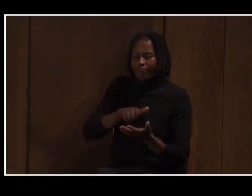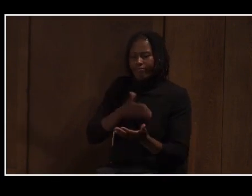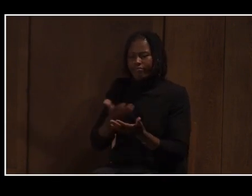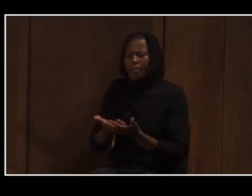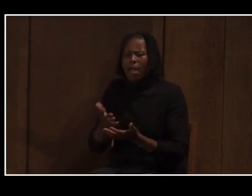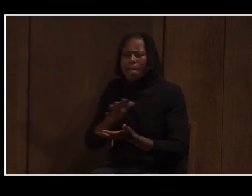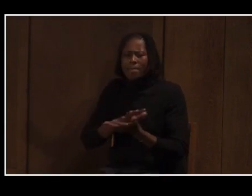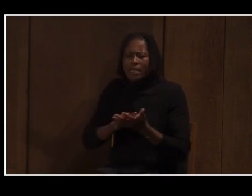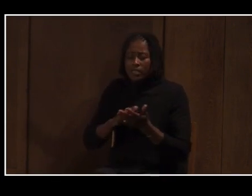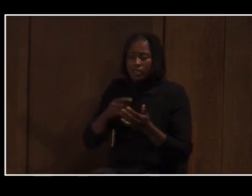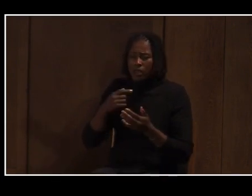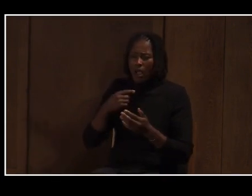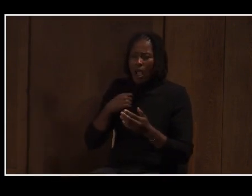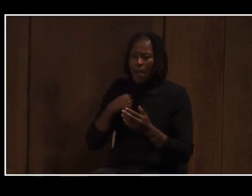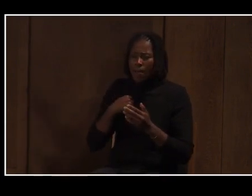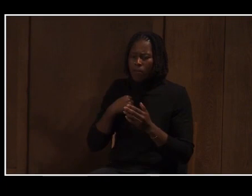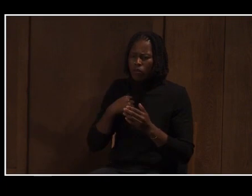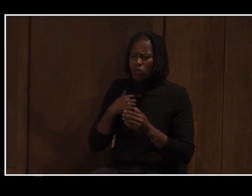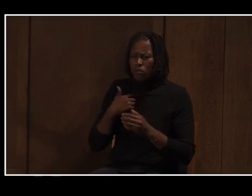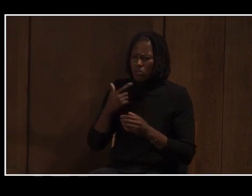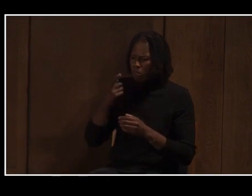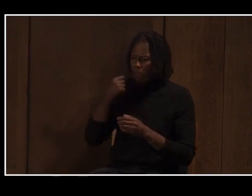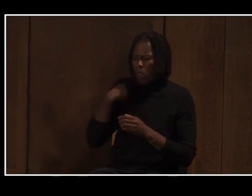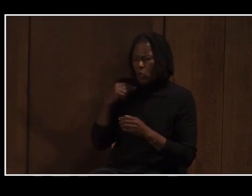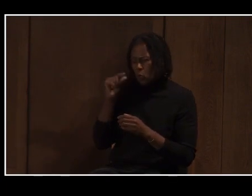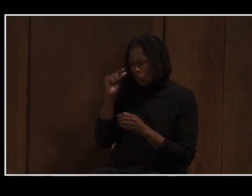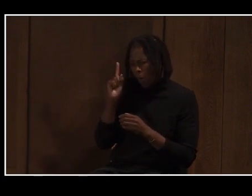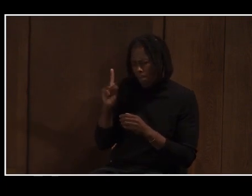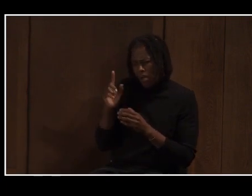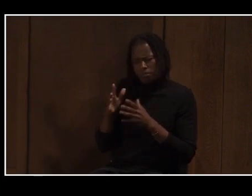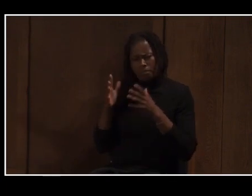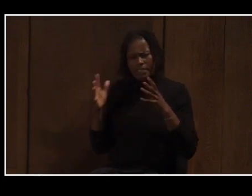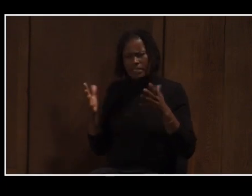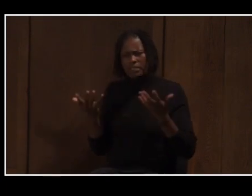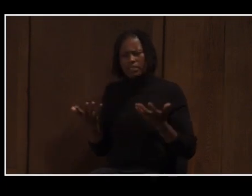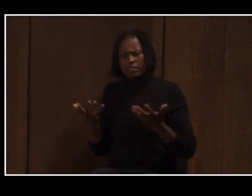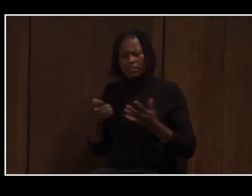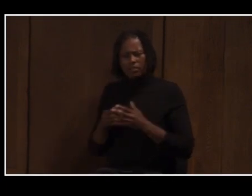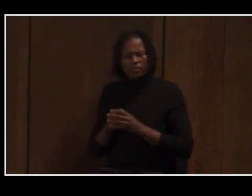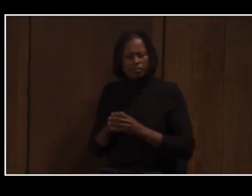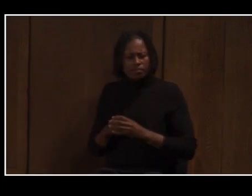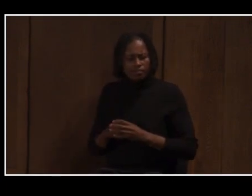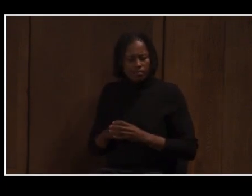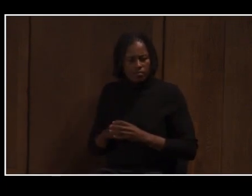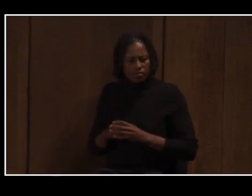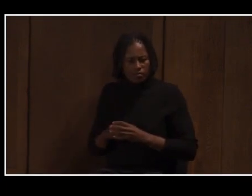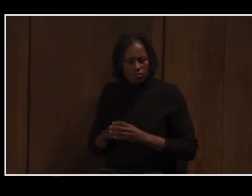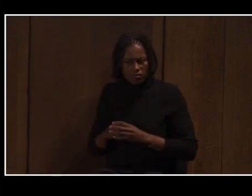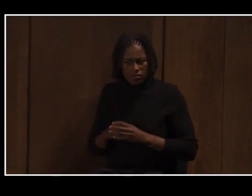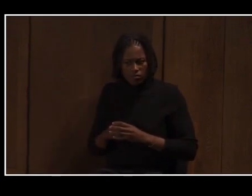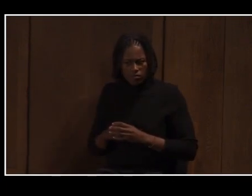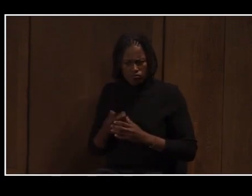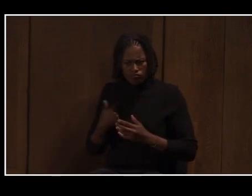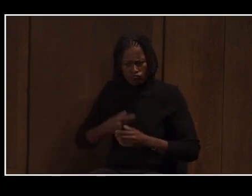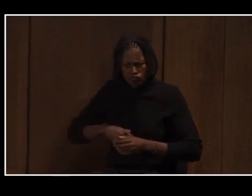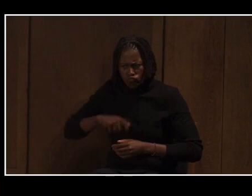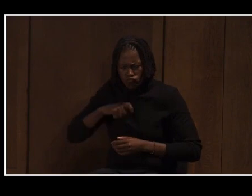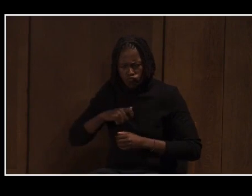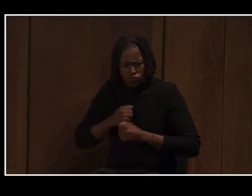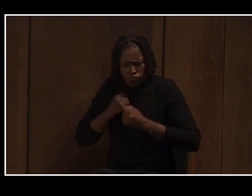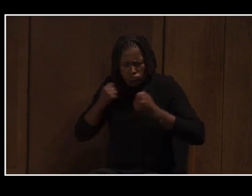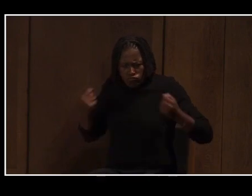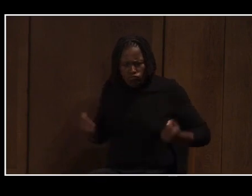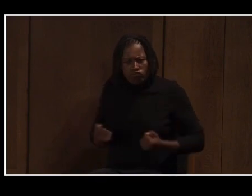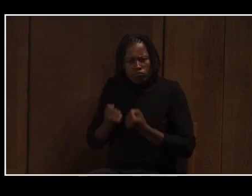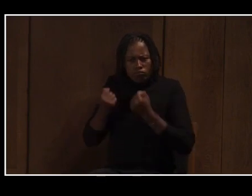presume it means also big tree, small axe. It's part of that kind of whole narrative, which I think is absolutely brilliant, but